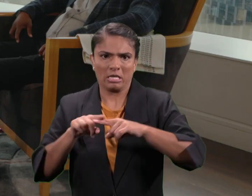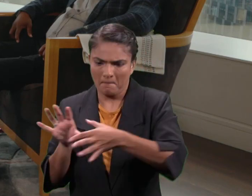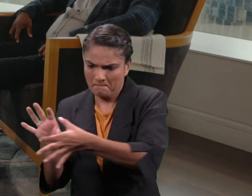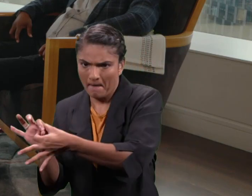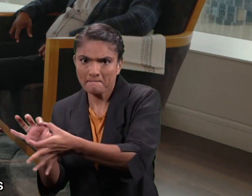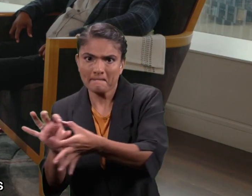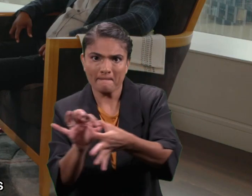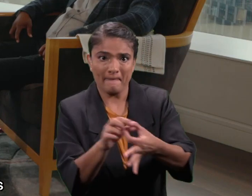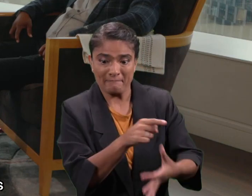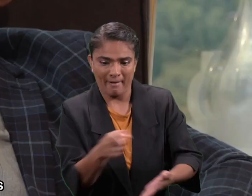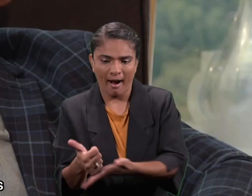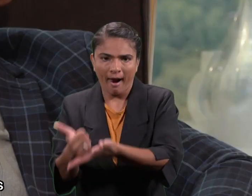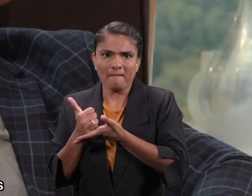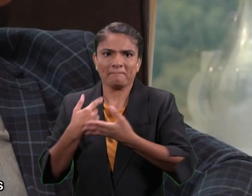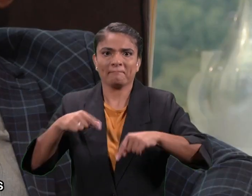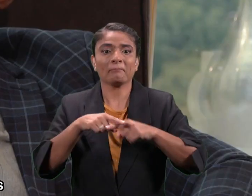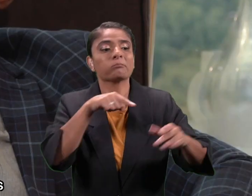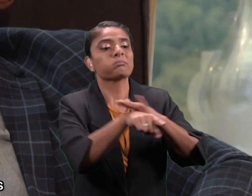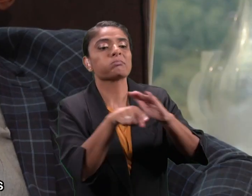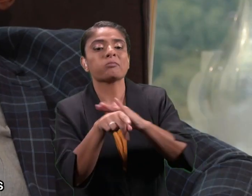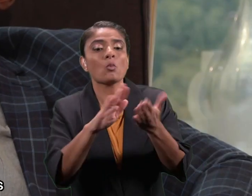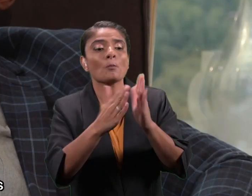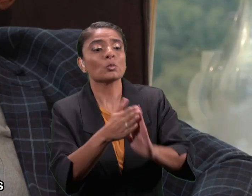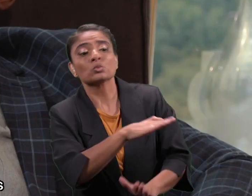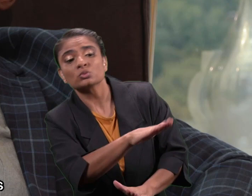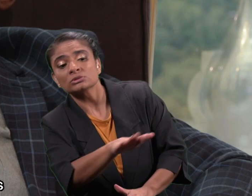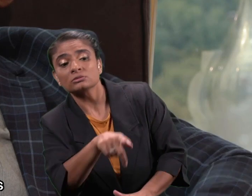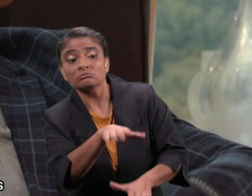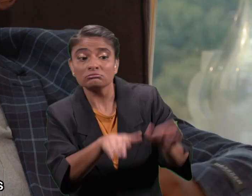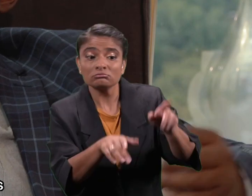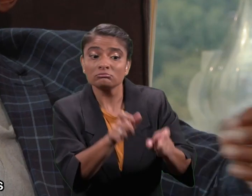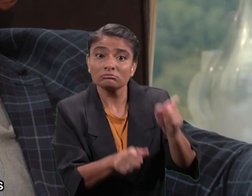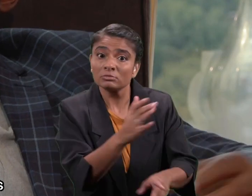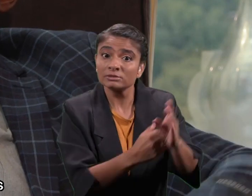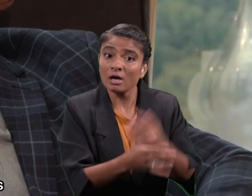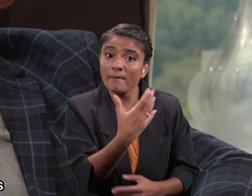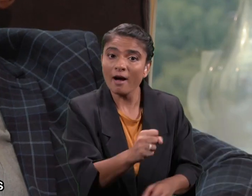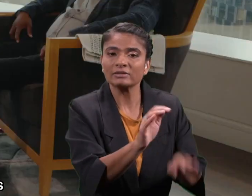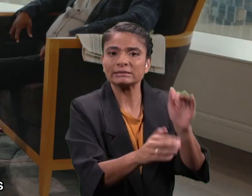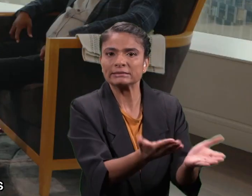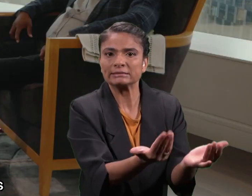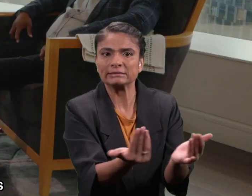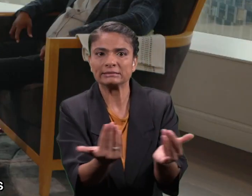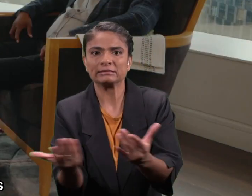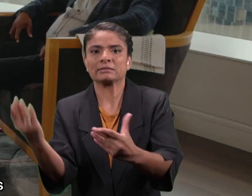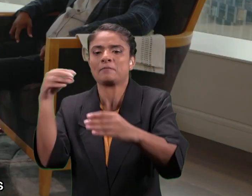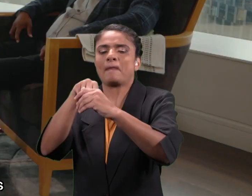of relationships, they have enabled us to connect with communities